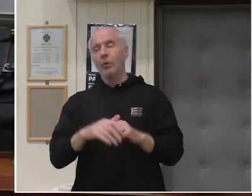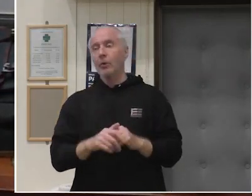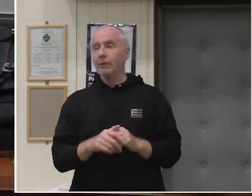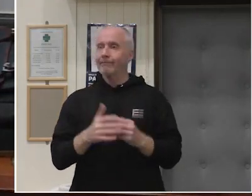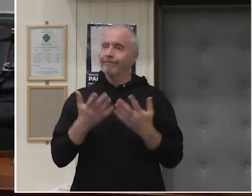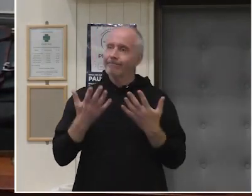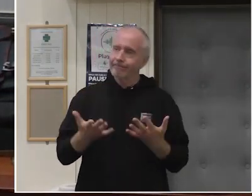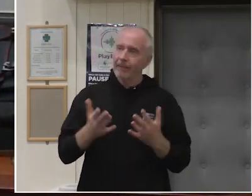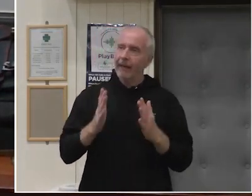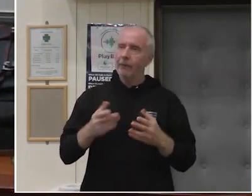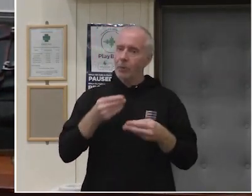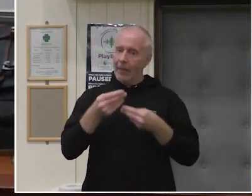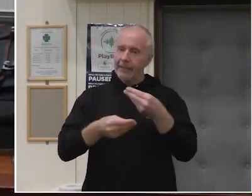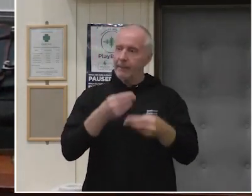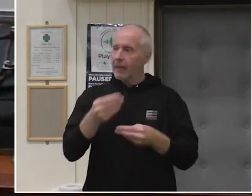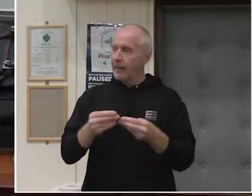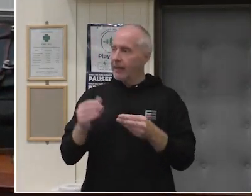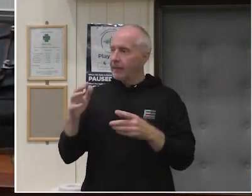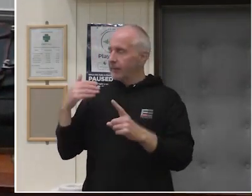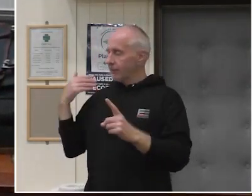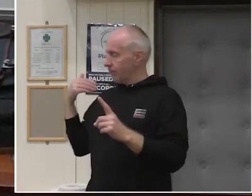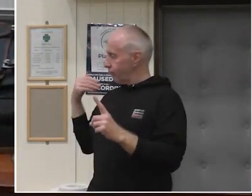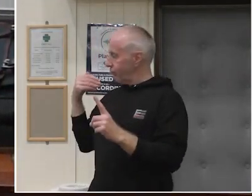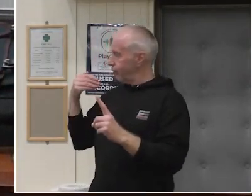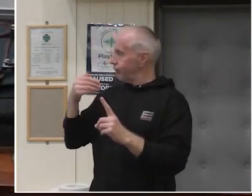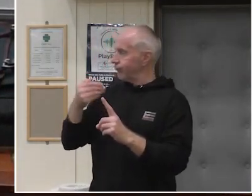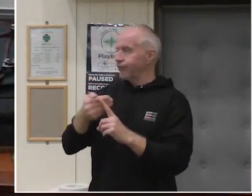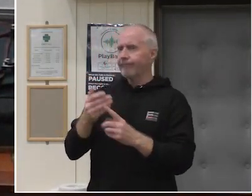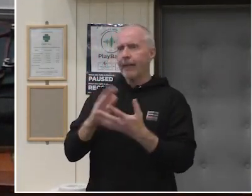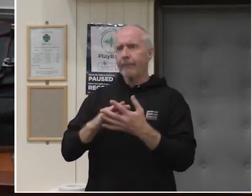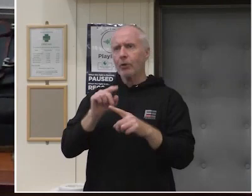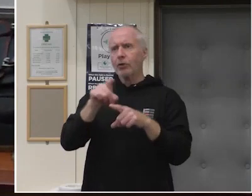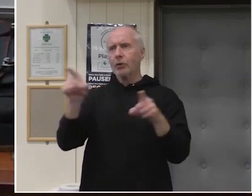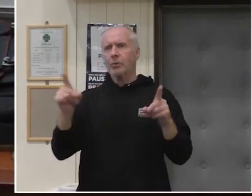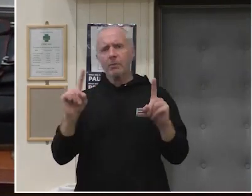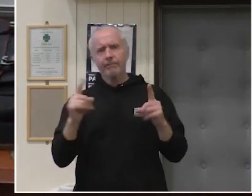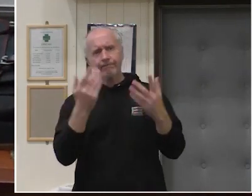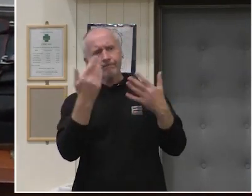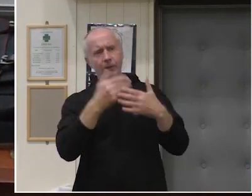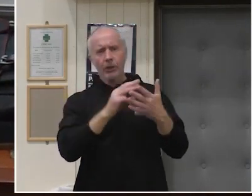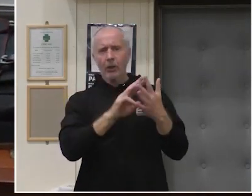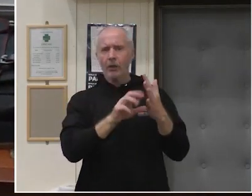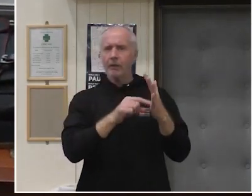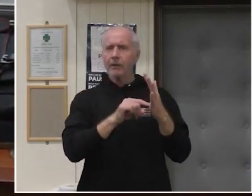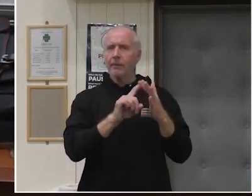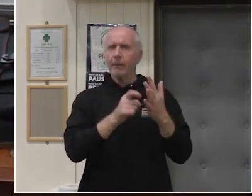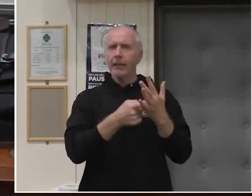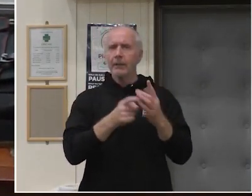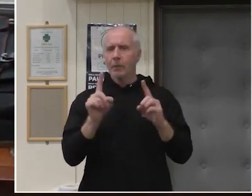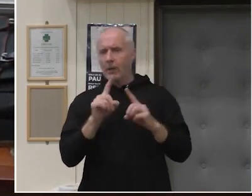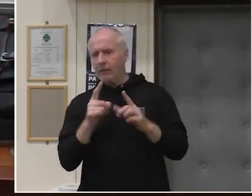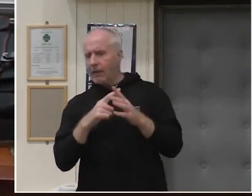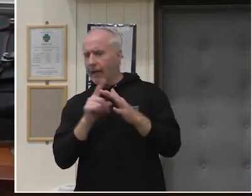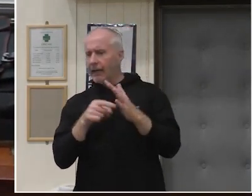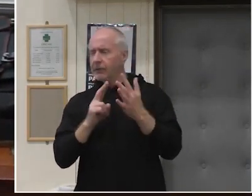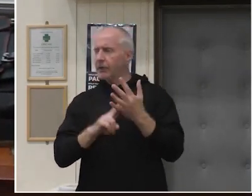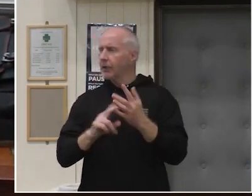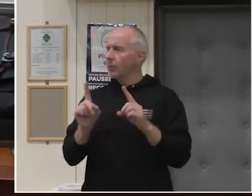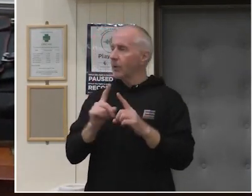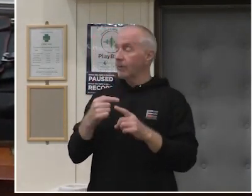have to explain the background. I'm not confident that you're all aware of what dark matter is. Certainly not what an axion is. I talk to